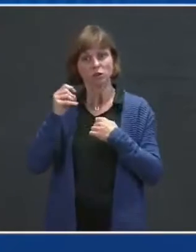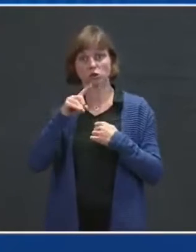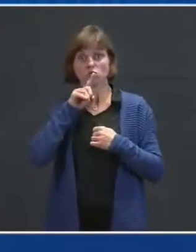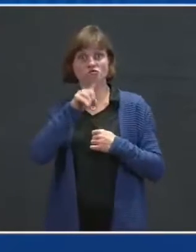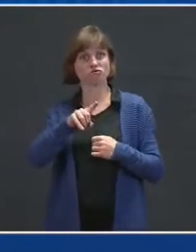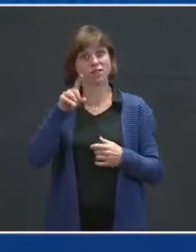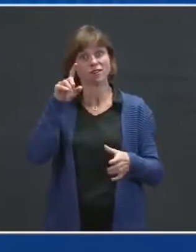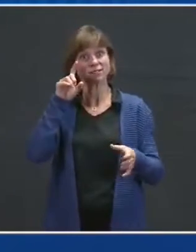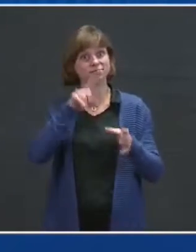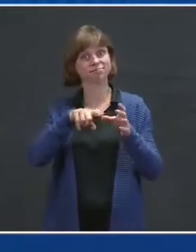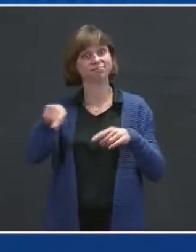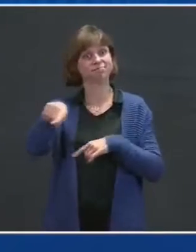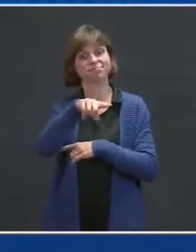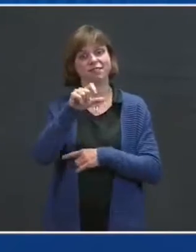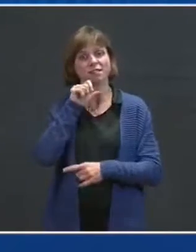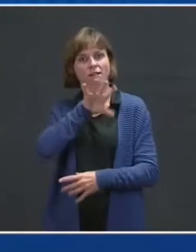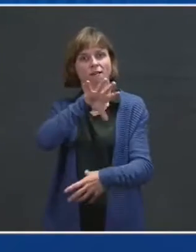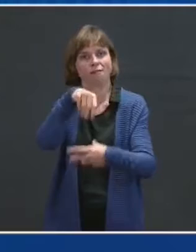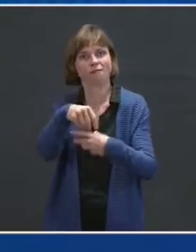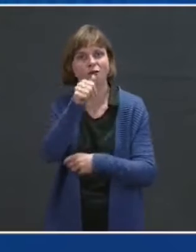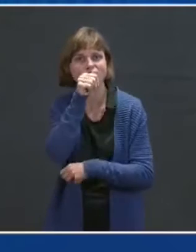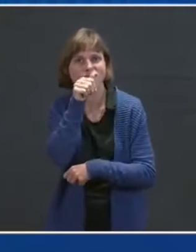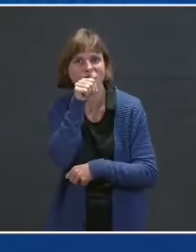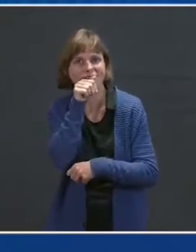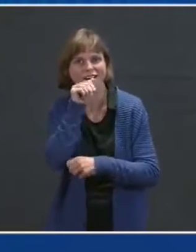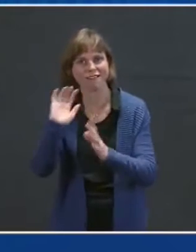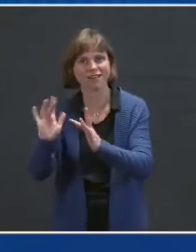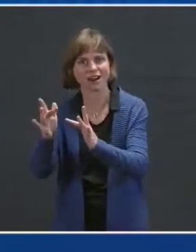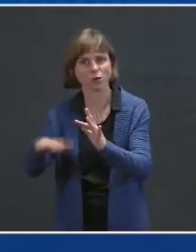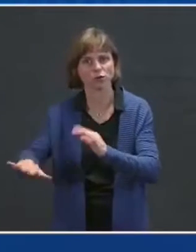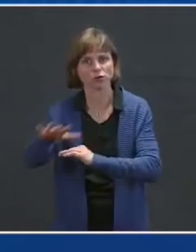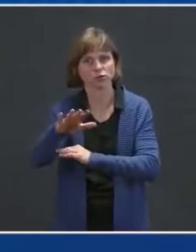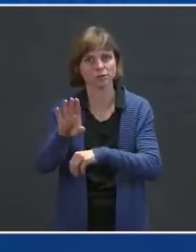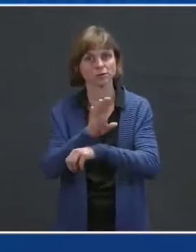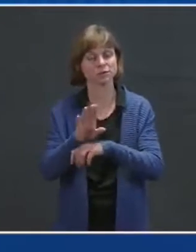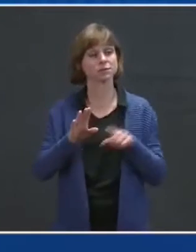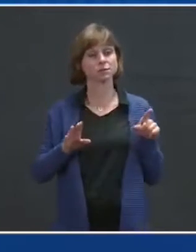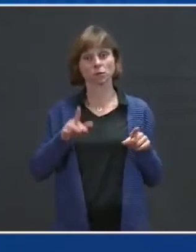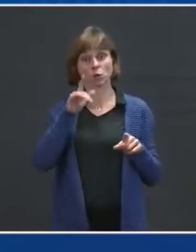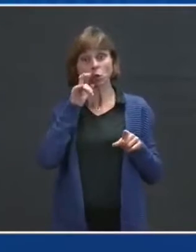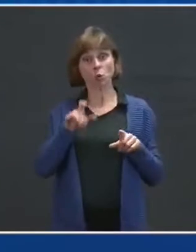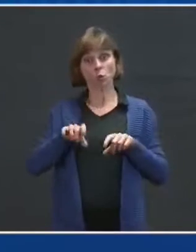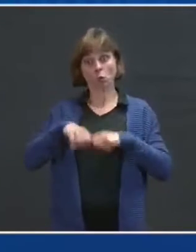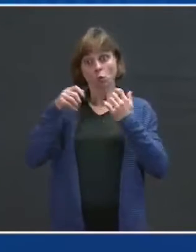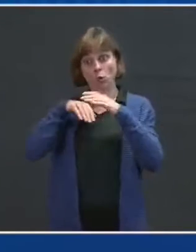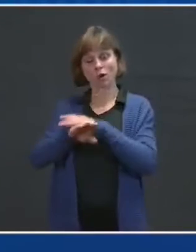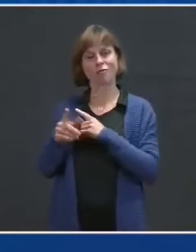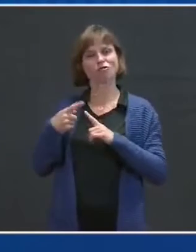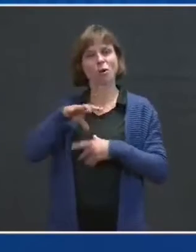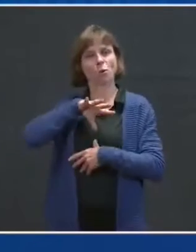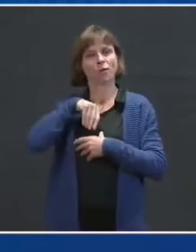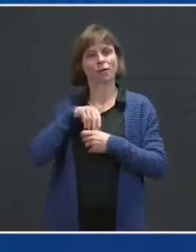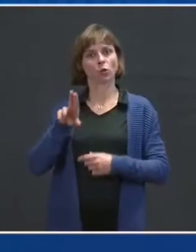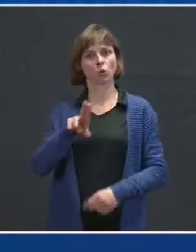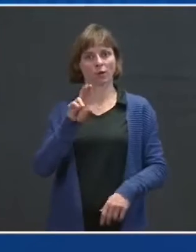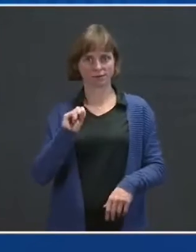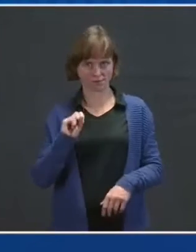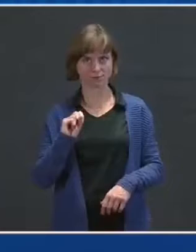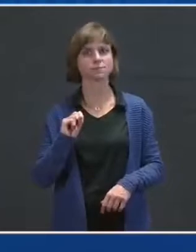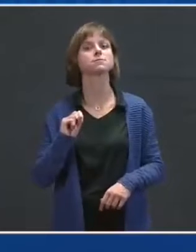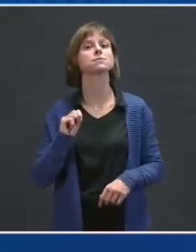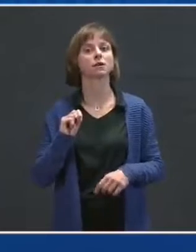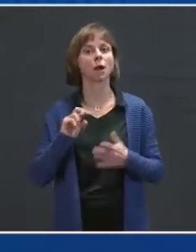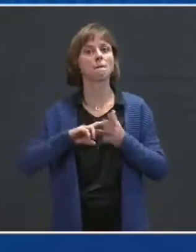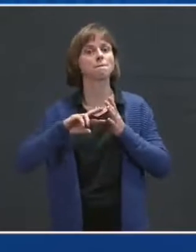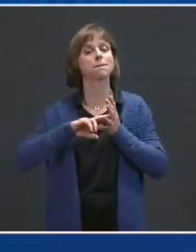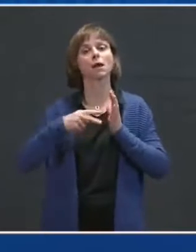into private sector networks. The hackers launched the hack from inside the United States, which further made it difficult for the US